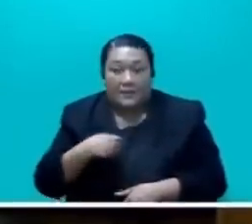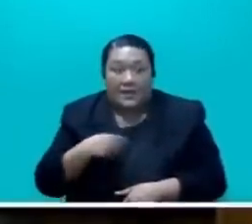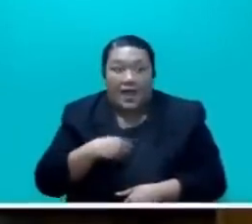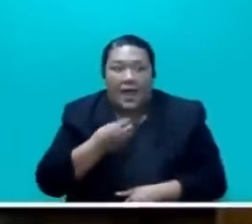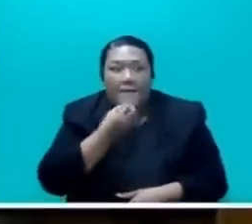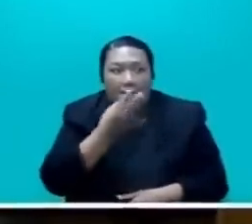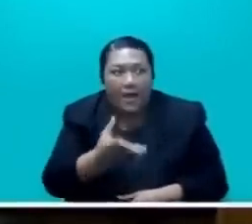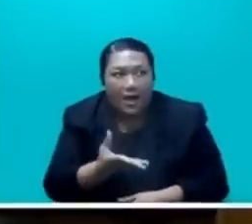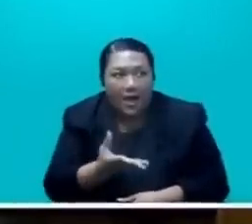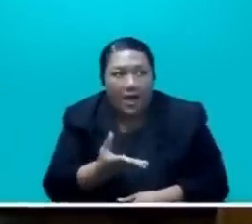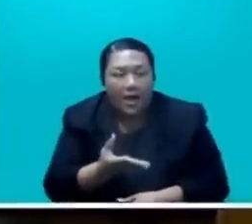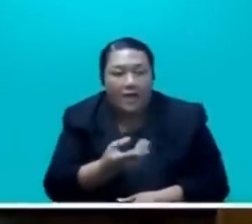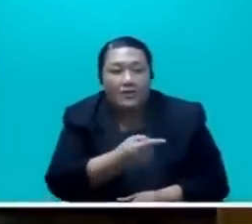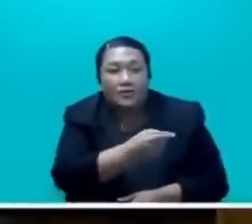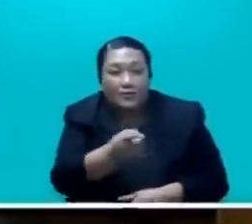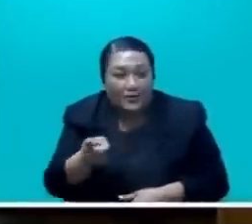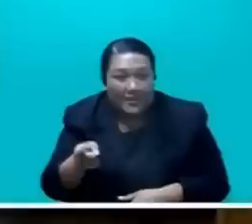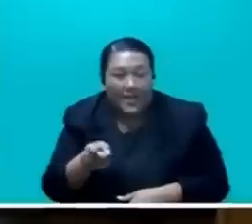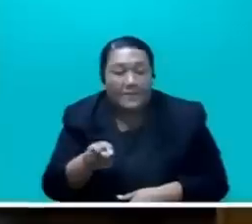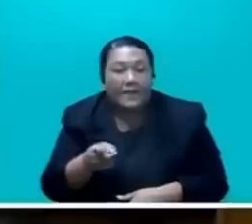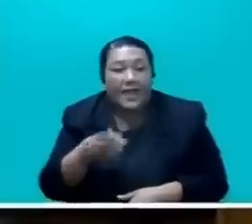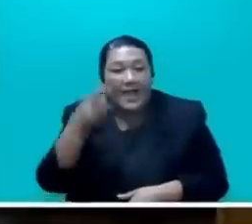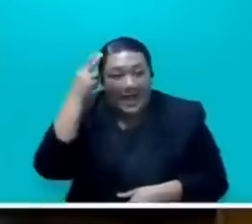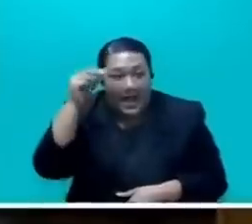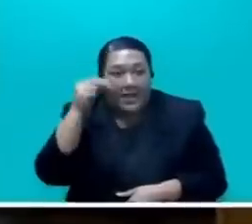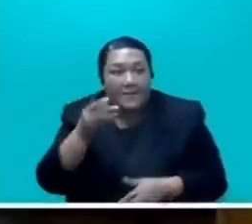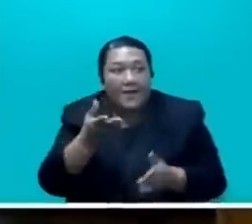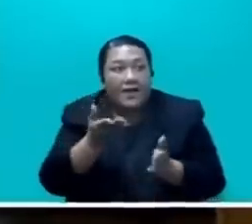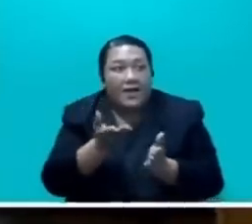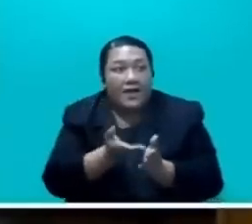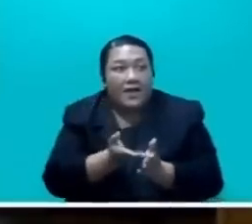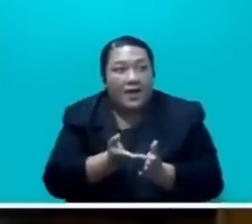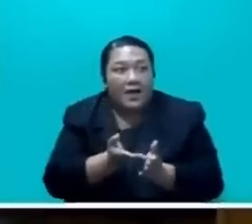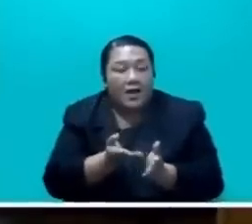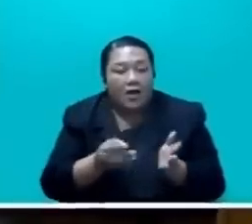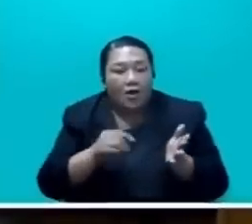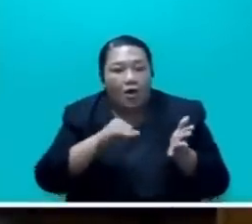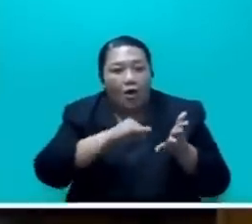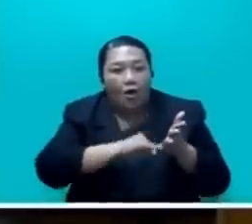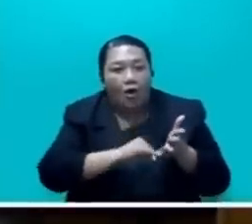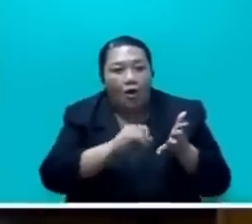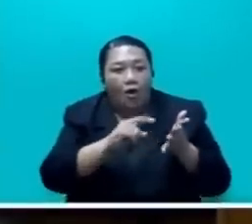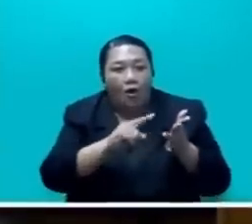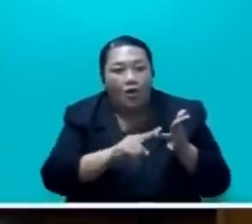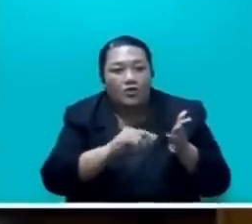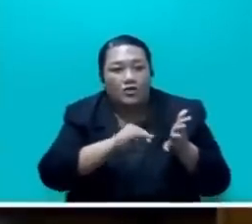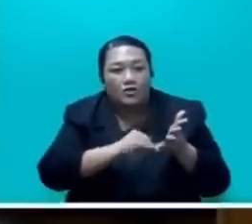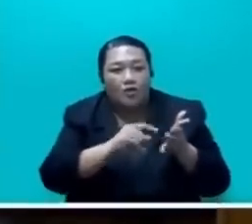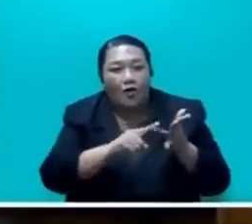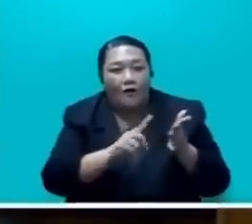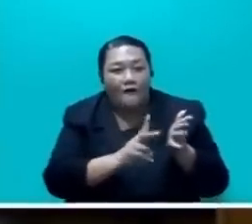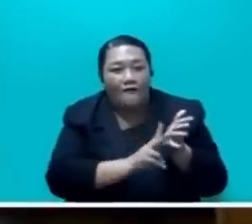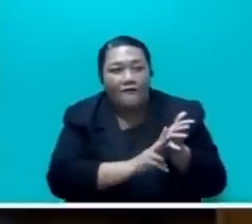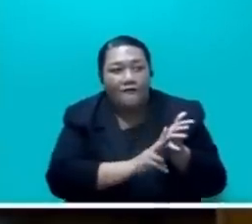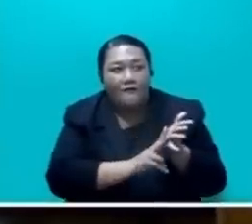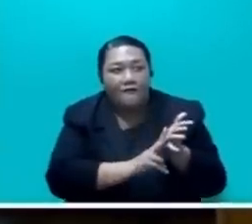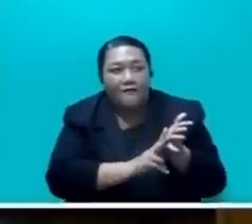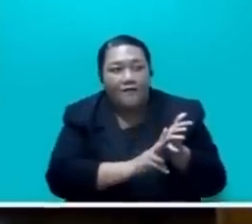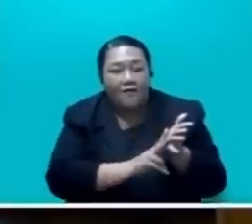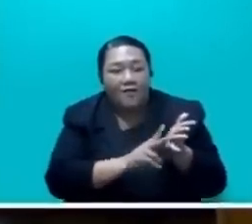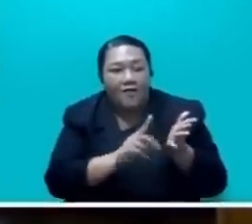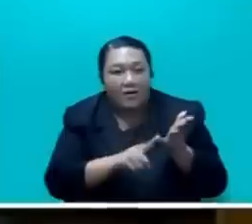It's Kosovo, which means cross over. And I promised them that night that I was going to cross